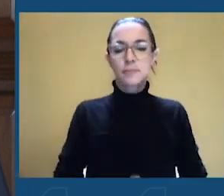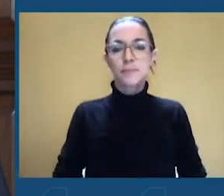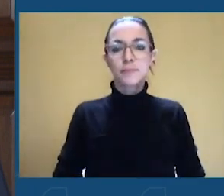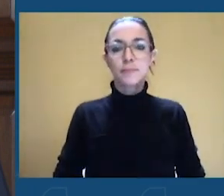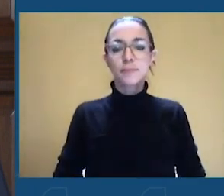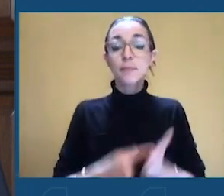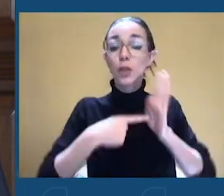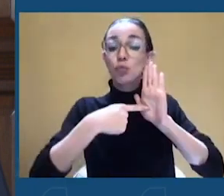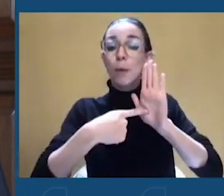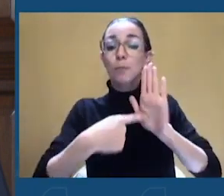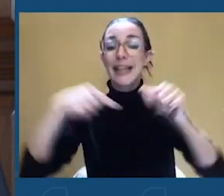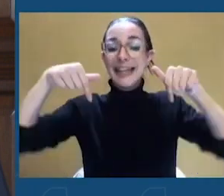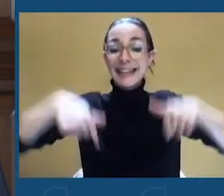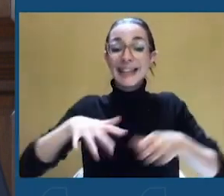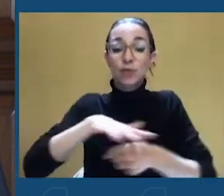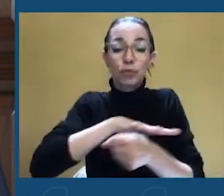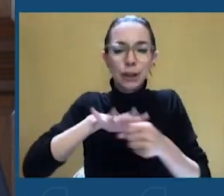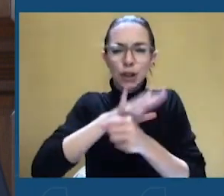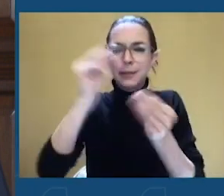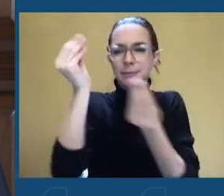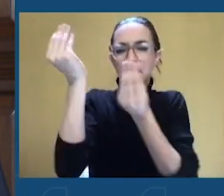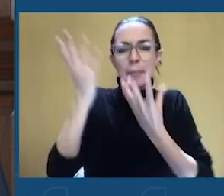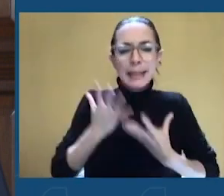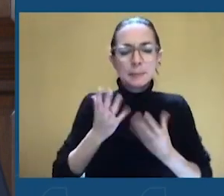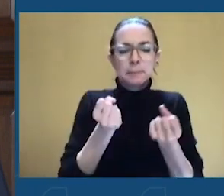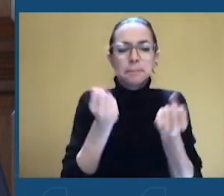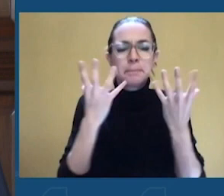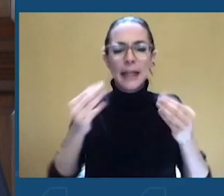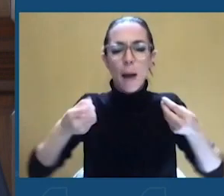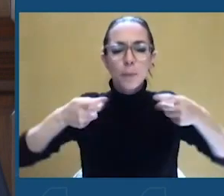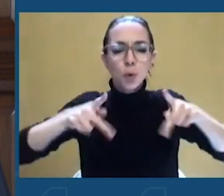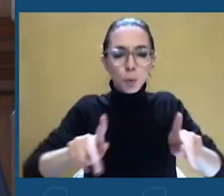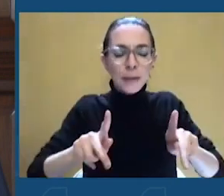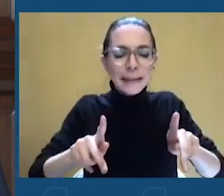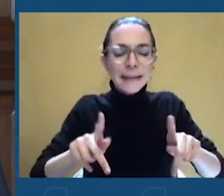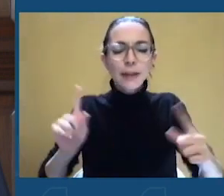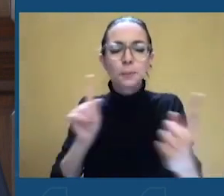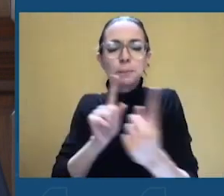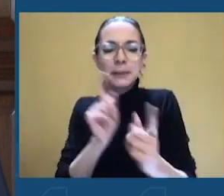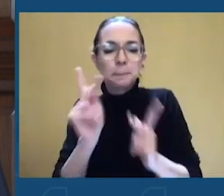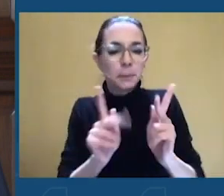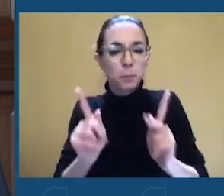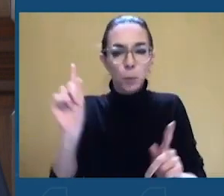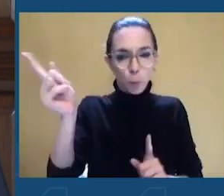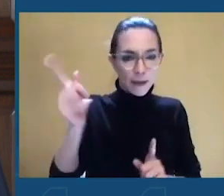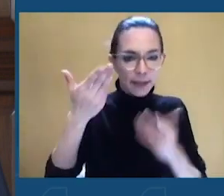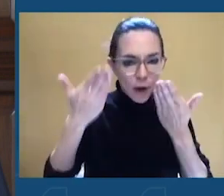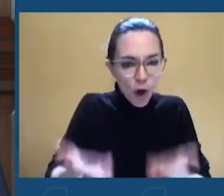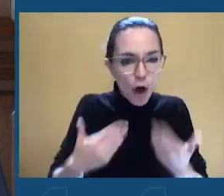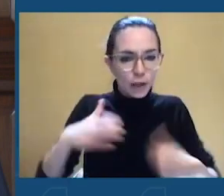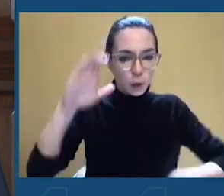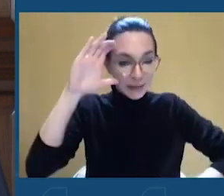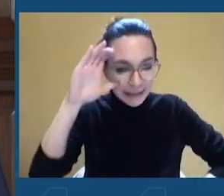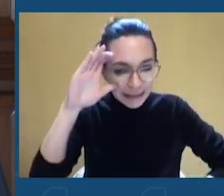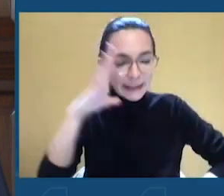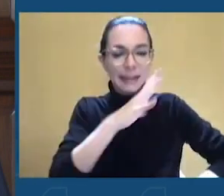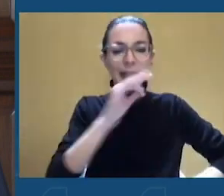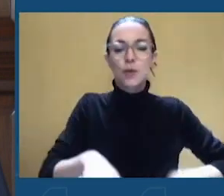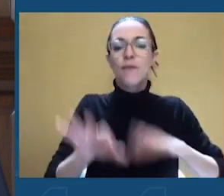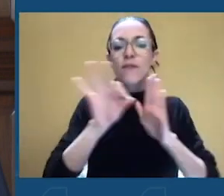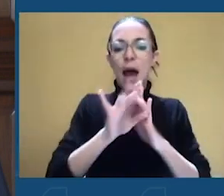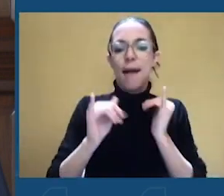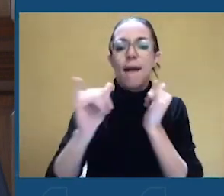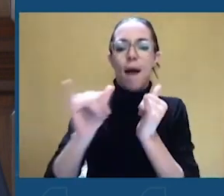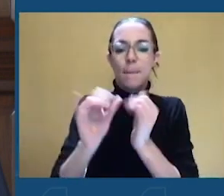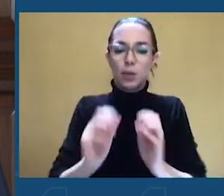Representing this region has blessed me with so many opportunities to meet folks where they are, to listen, and to find common ground.